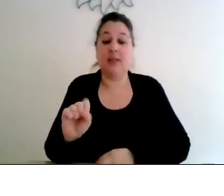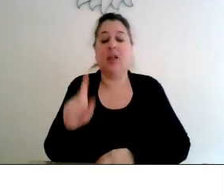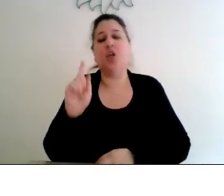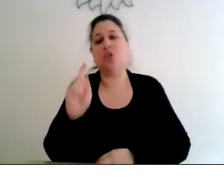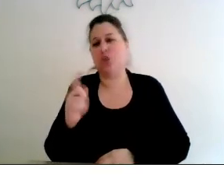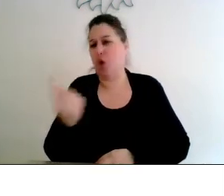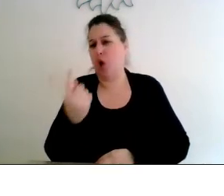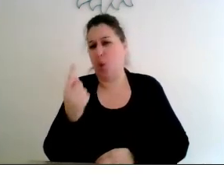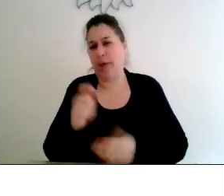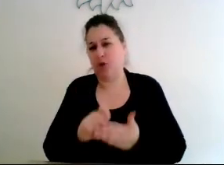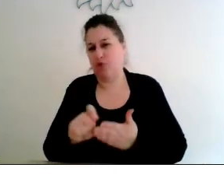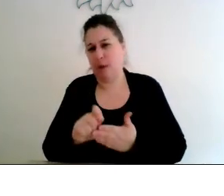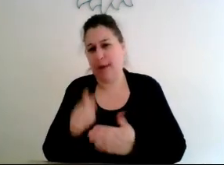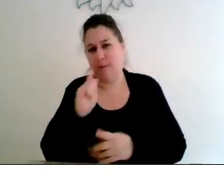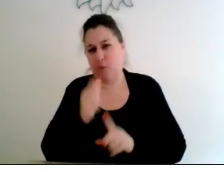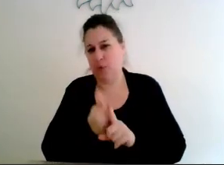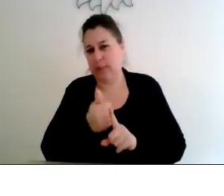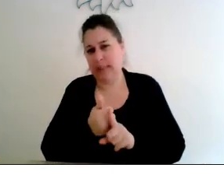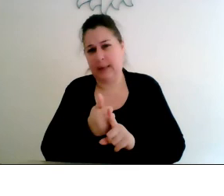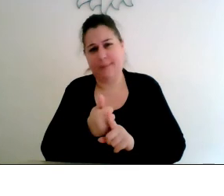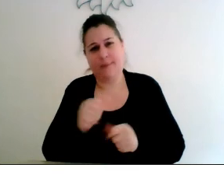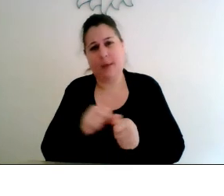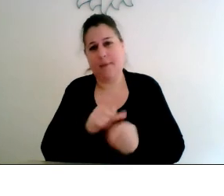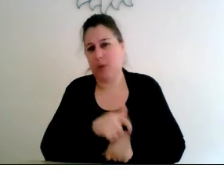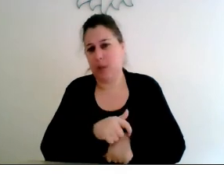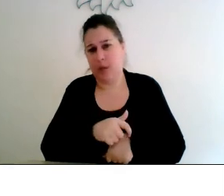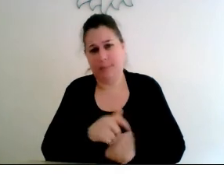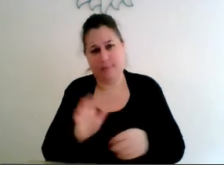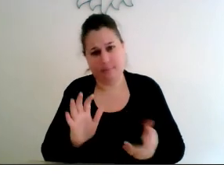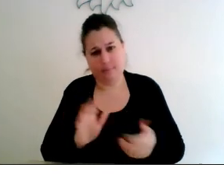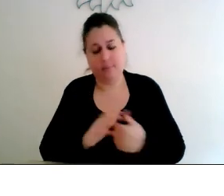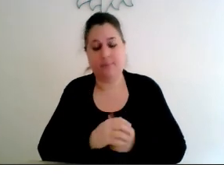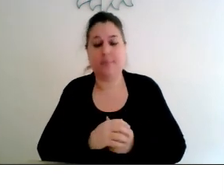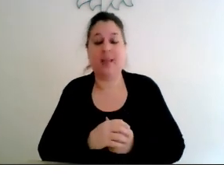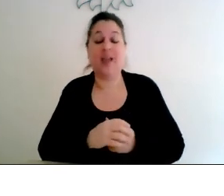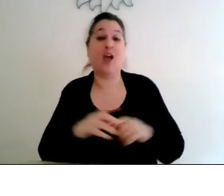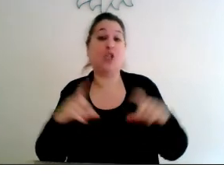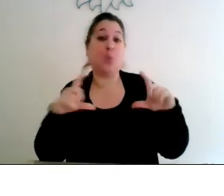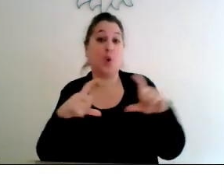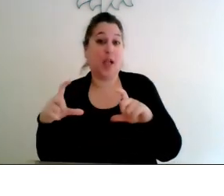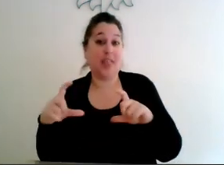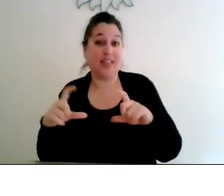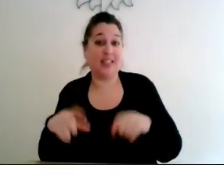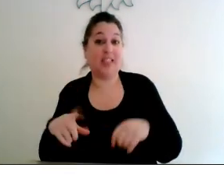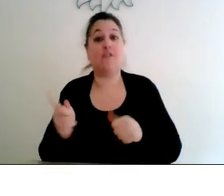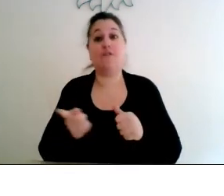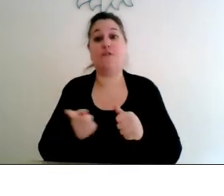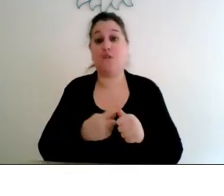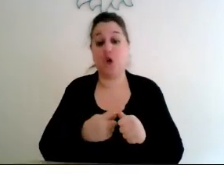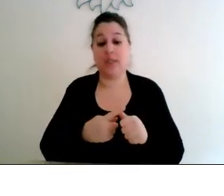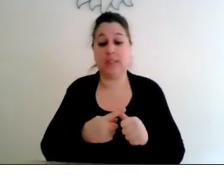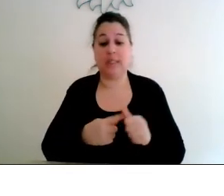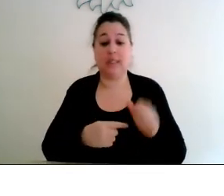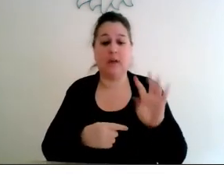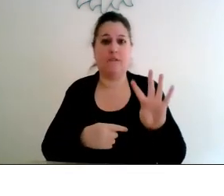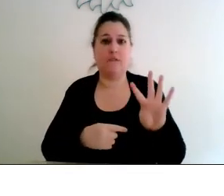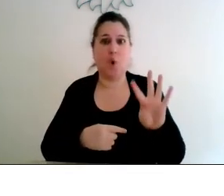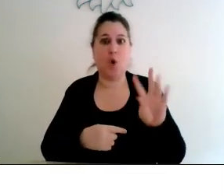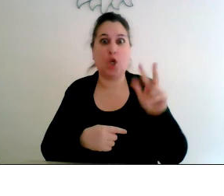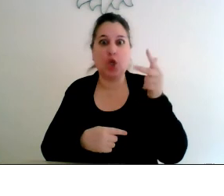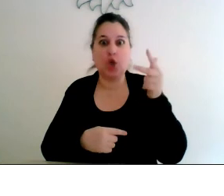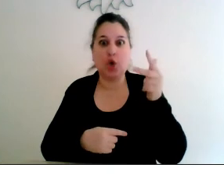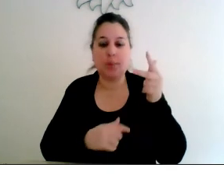so I'm going to do what's inside the parentheses first. Okay, 4 cubed minus 50. Oh, I have exponents